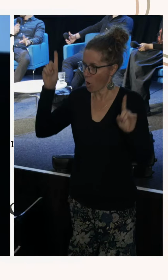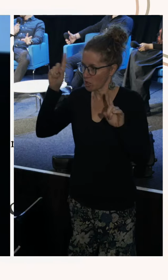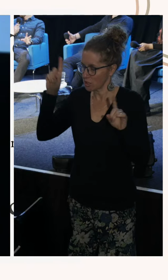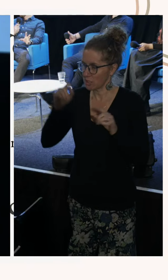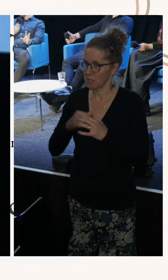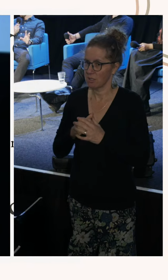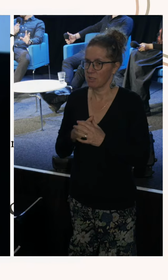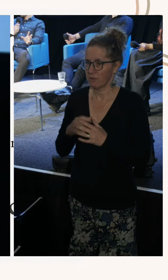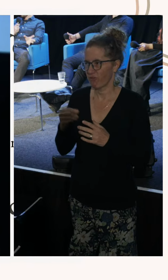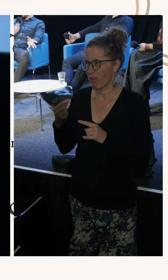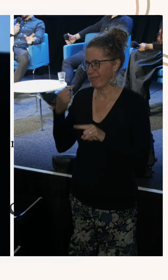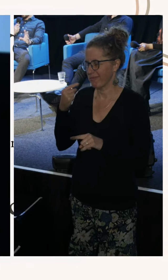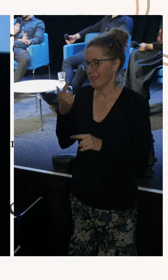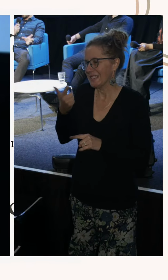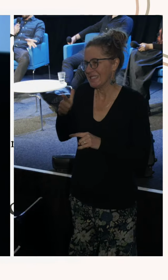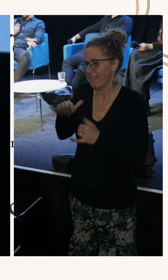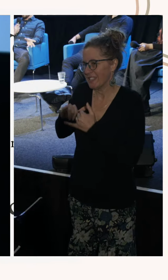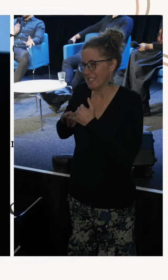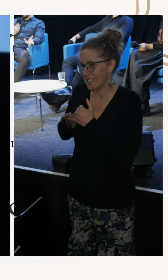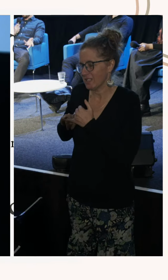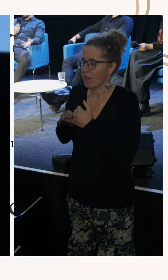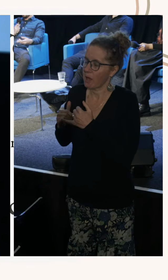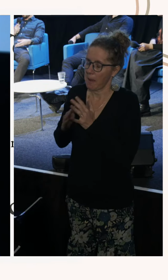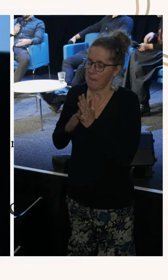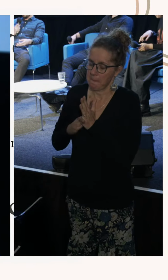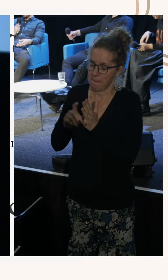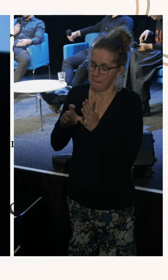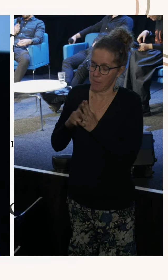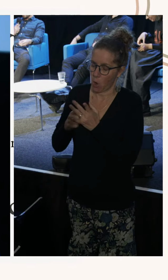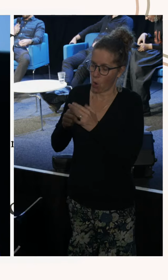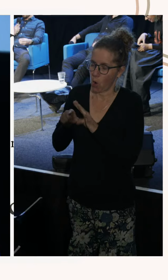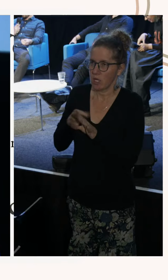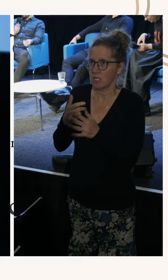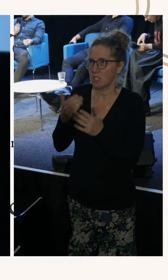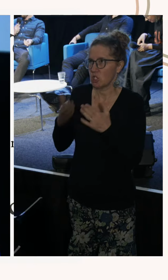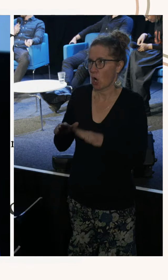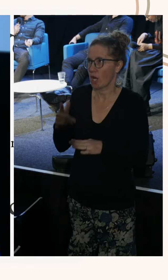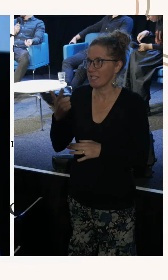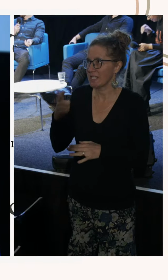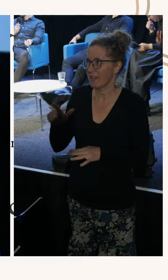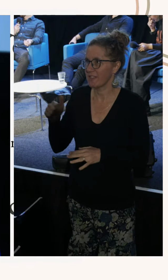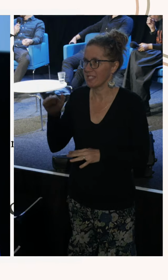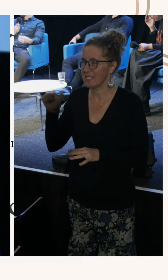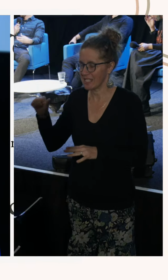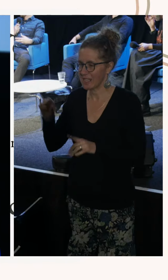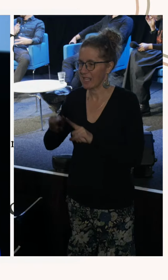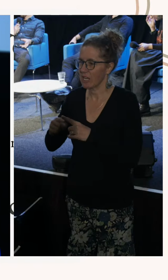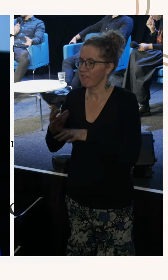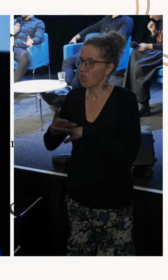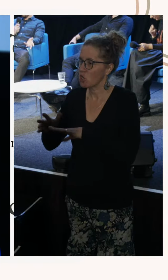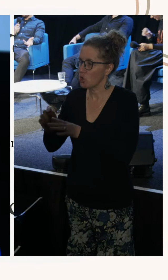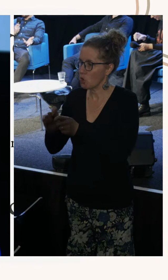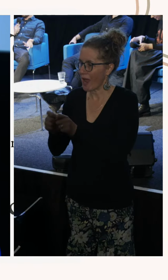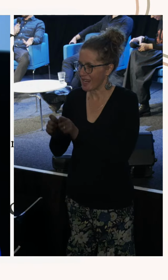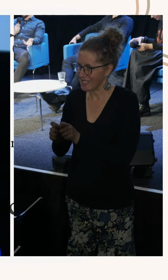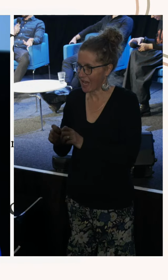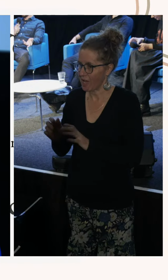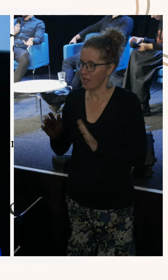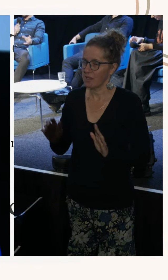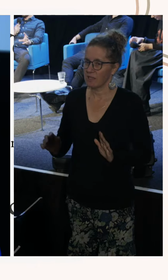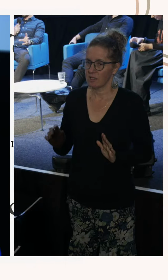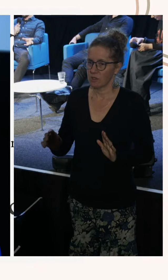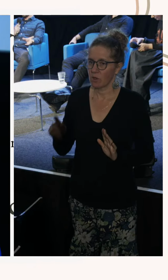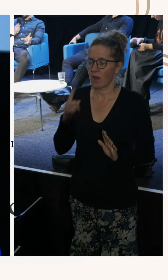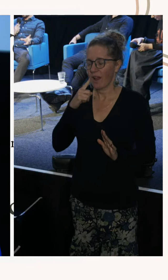70s had gone away. So Macaulay died 76, Vivian Smith took over as poetry editor, and he was quite. And I also think